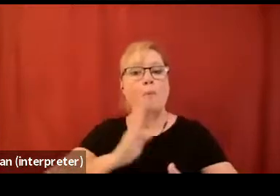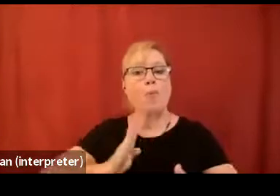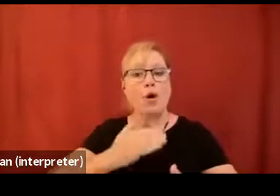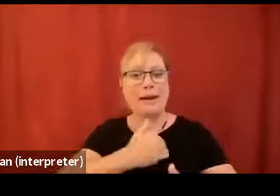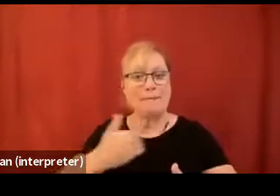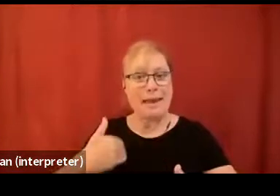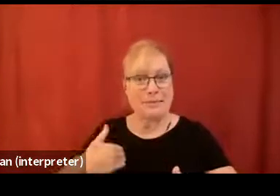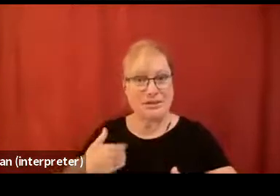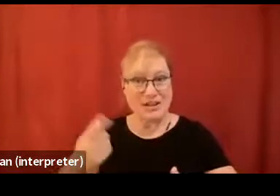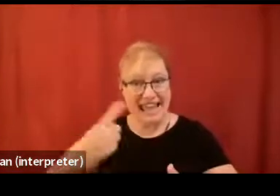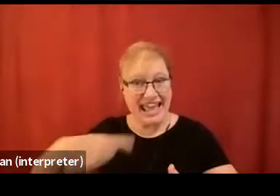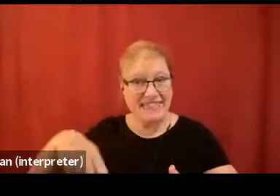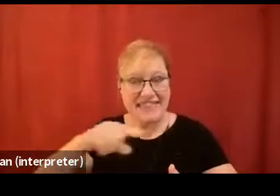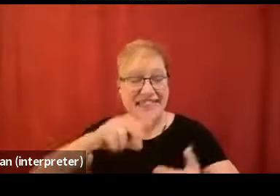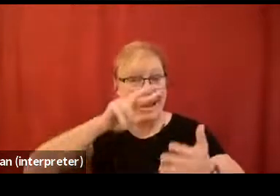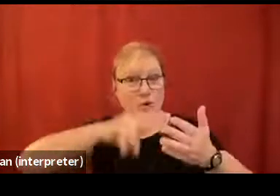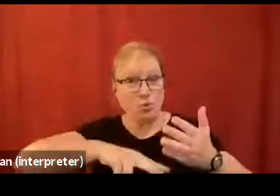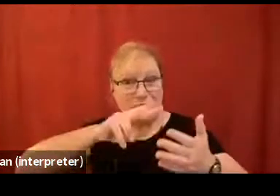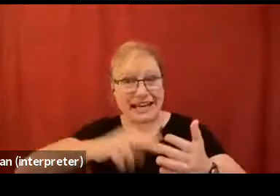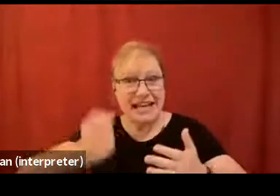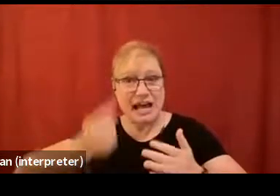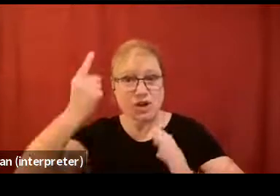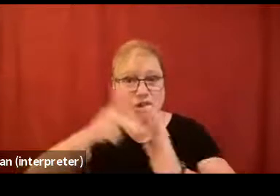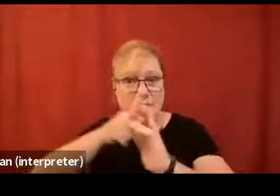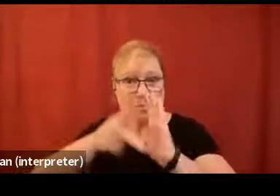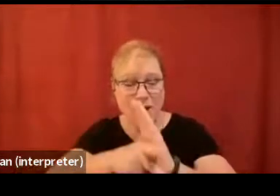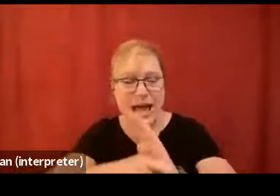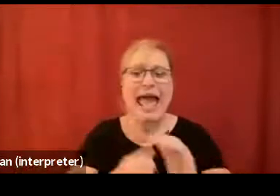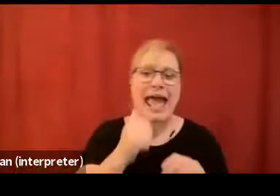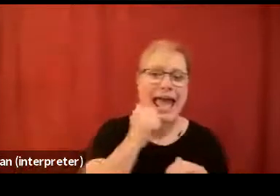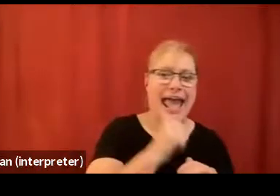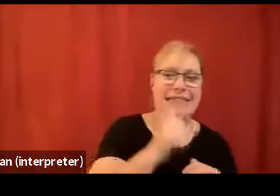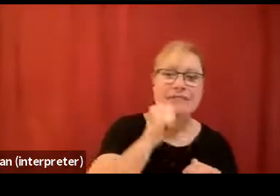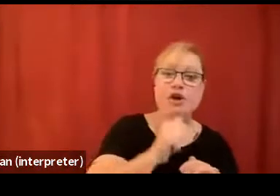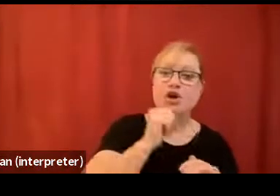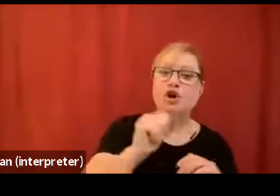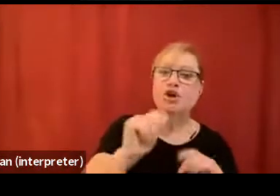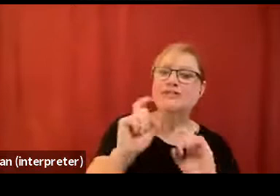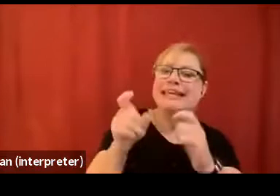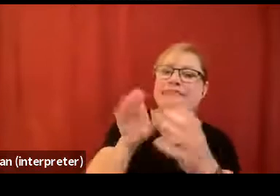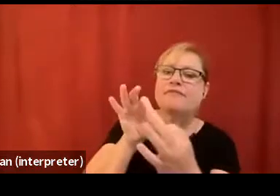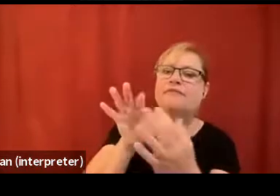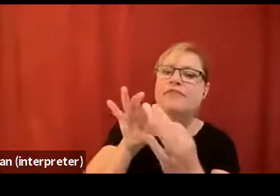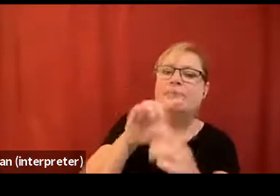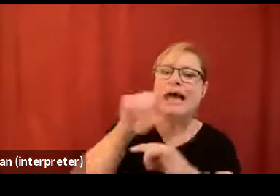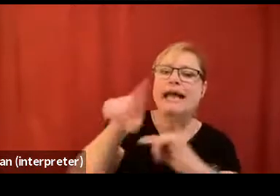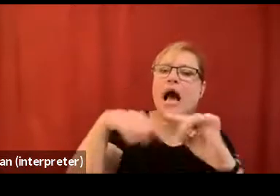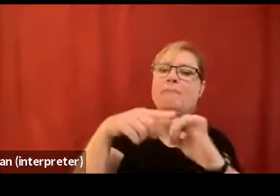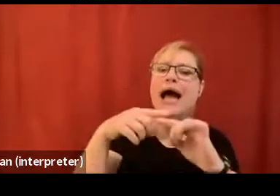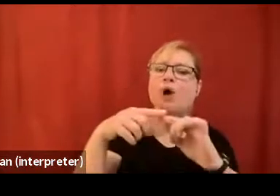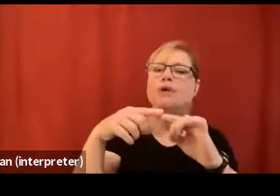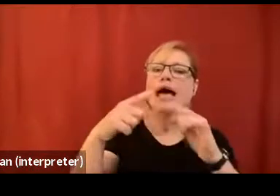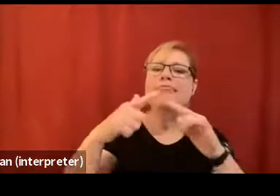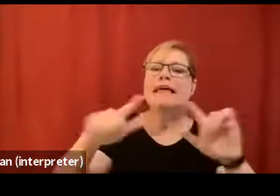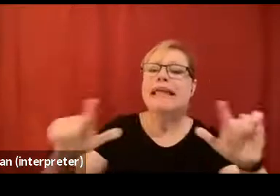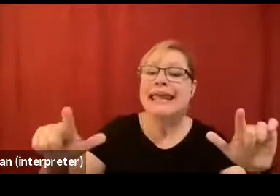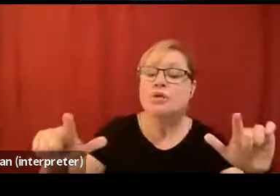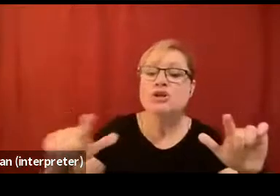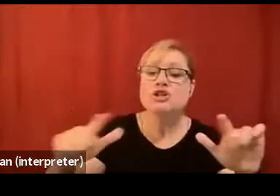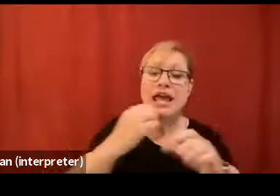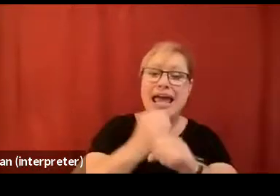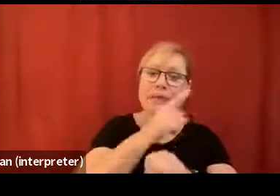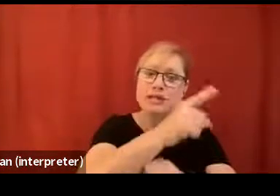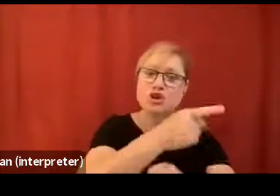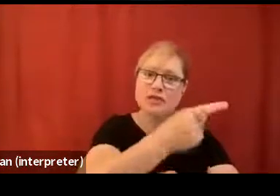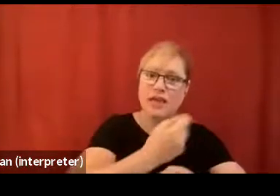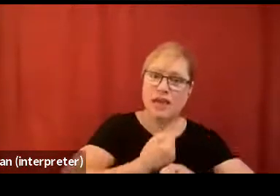understand the policy, and the girls are giving feedback on the language and making sure that they share their experiences. So a